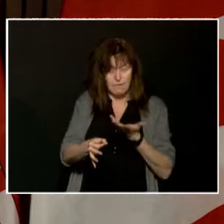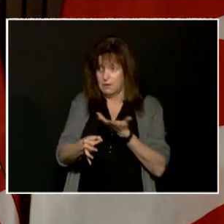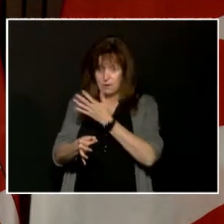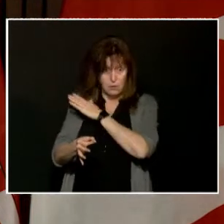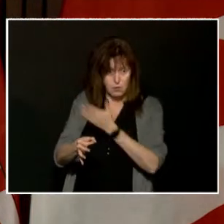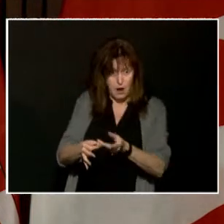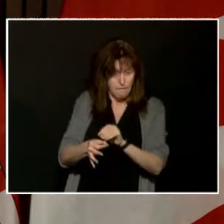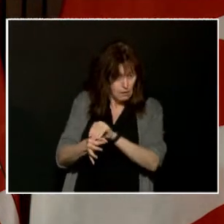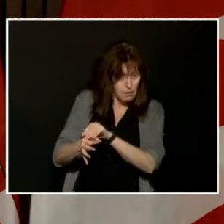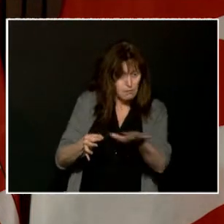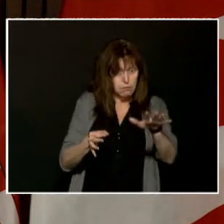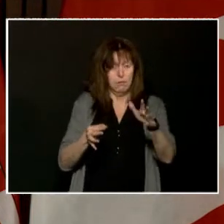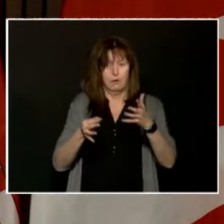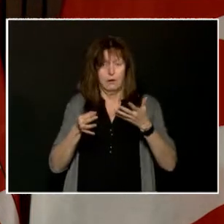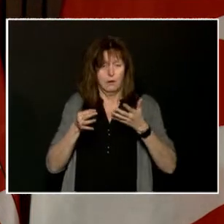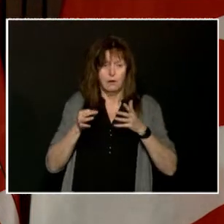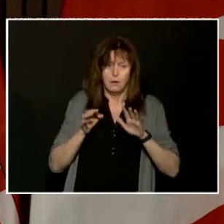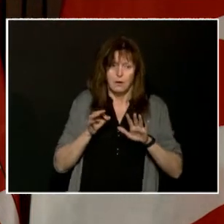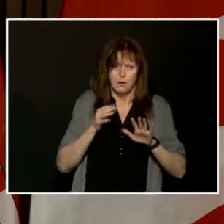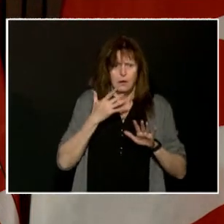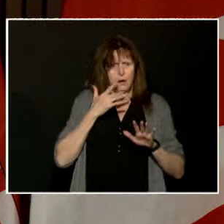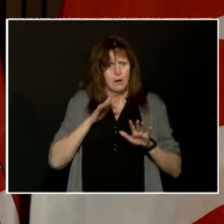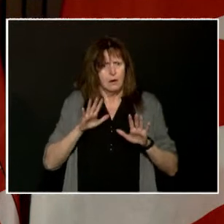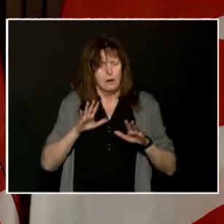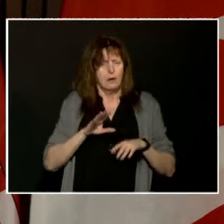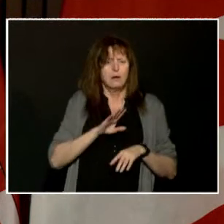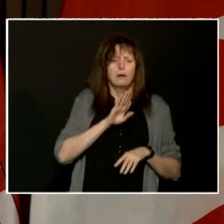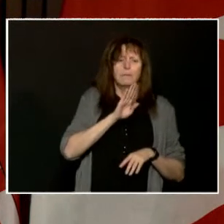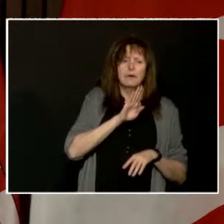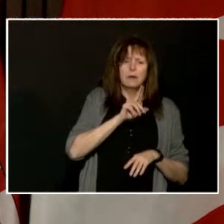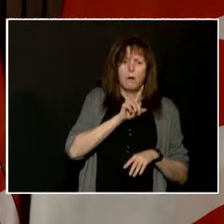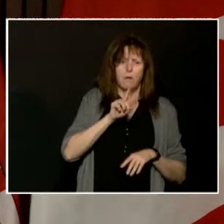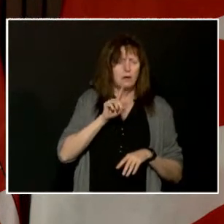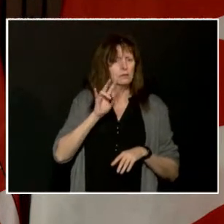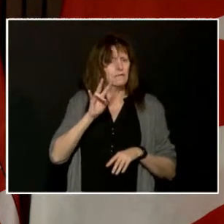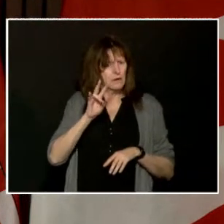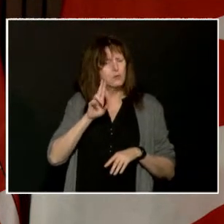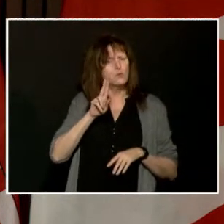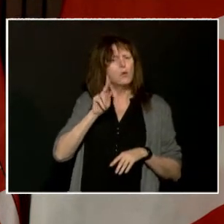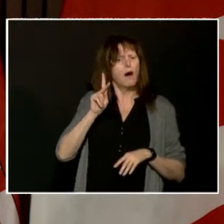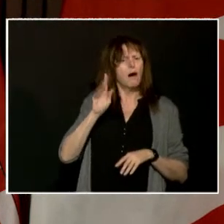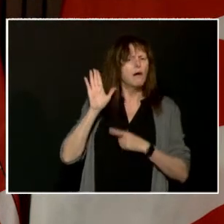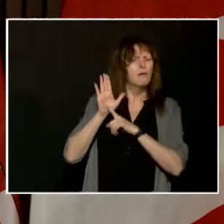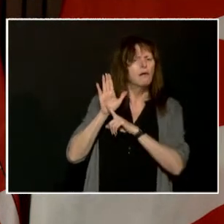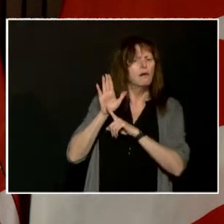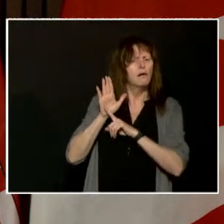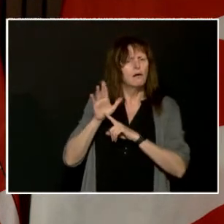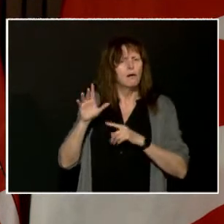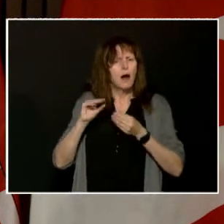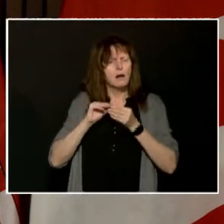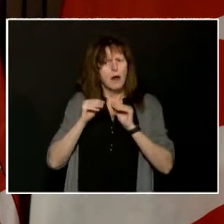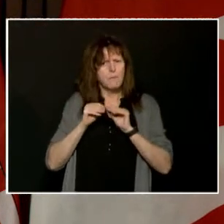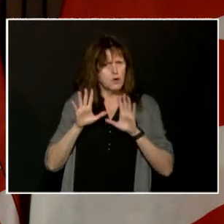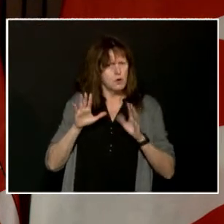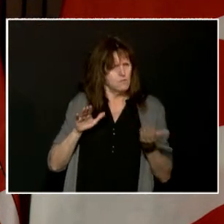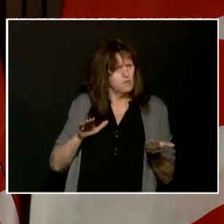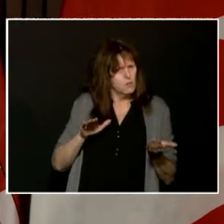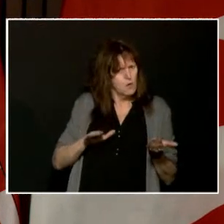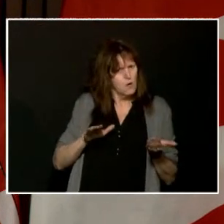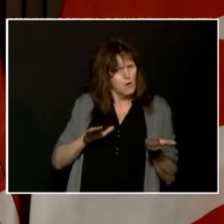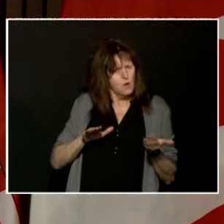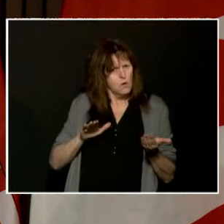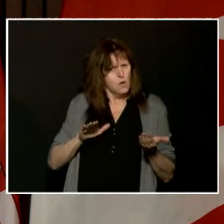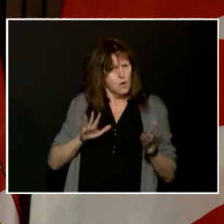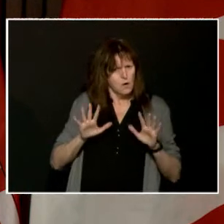of, other than the B117 variant of concern, the numbers are generally low, but it's that'd be the other thing,